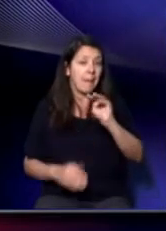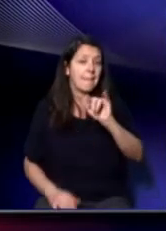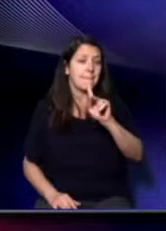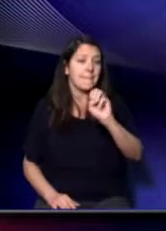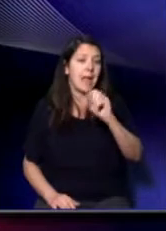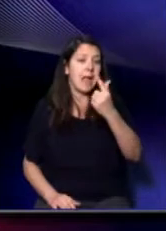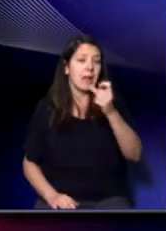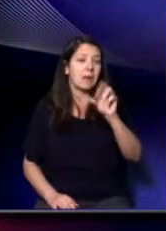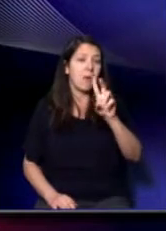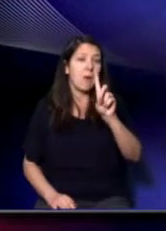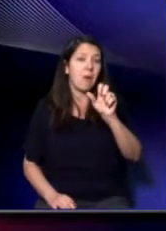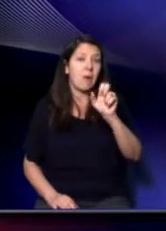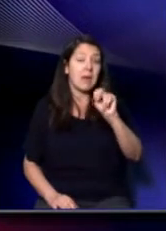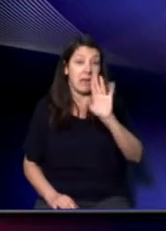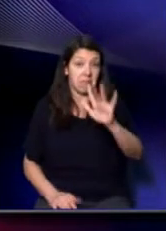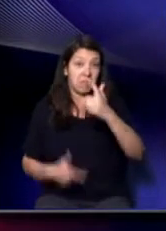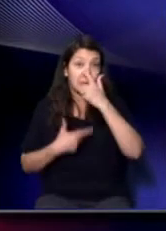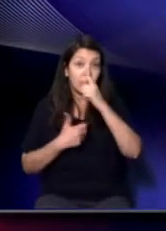president.